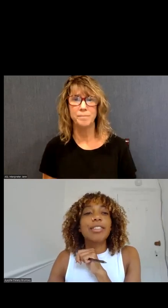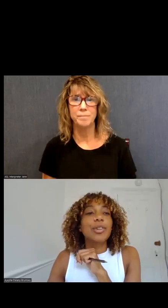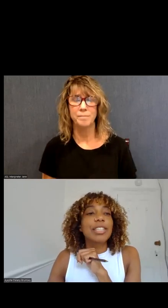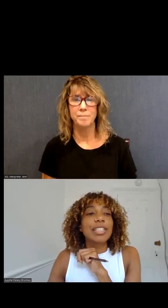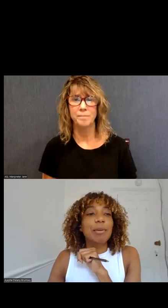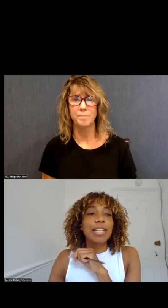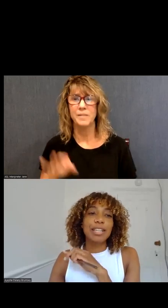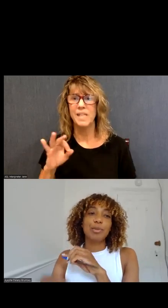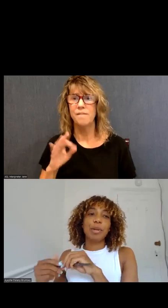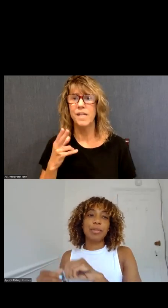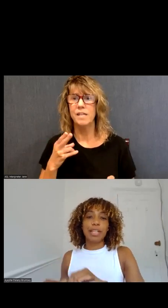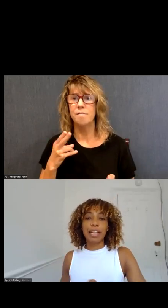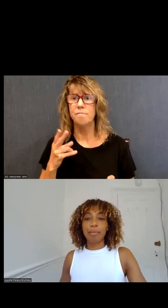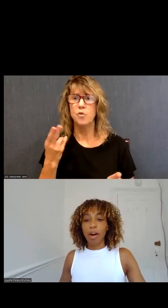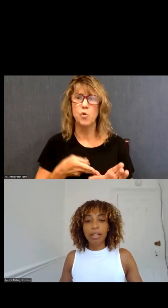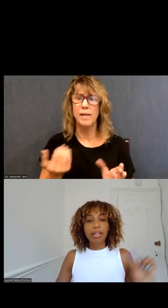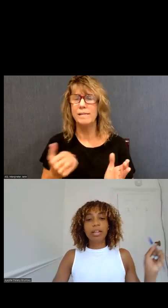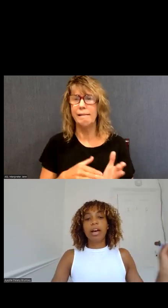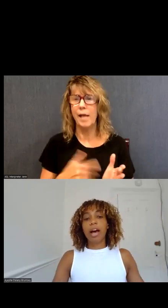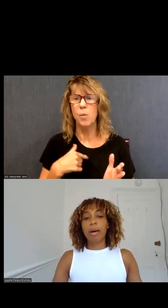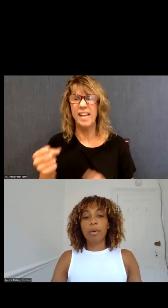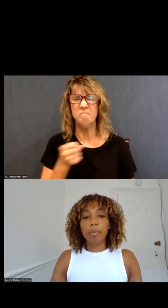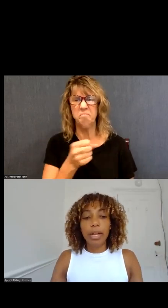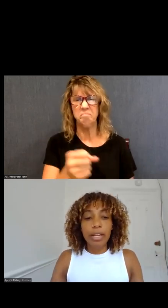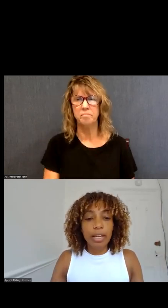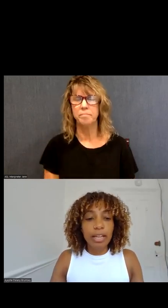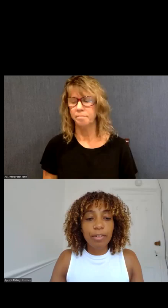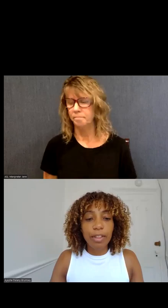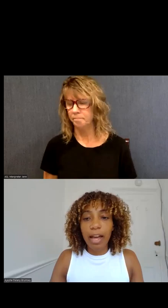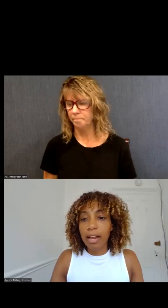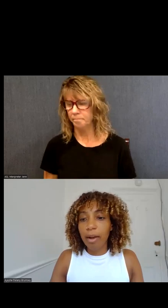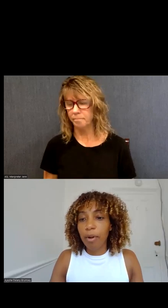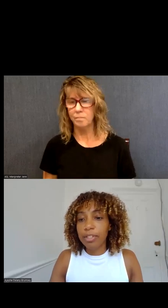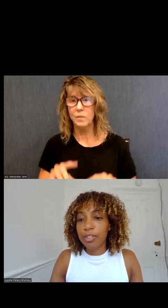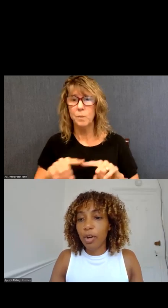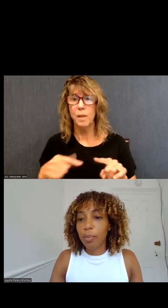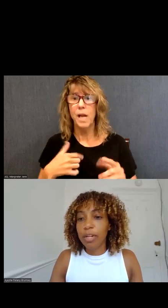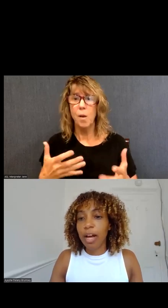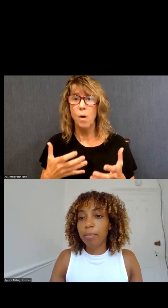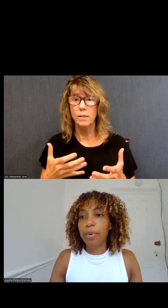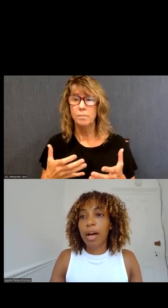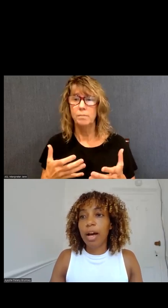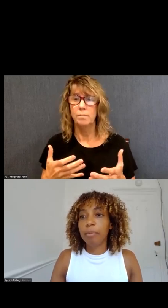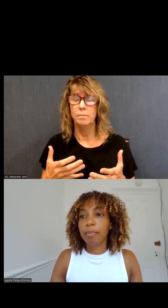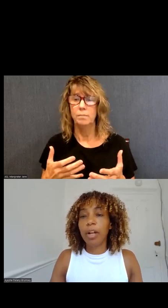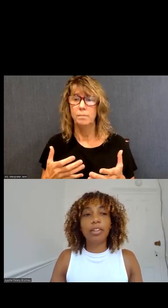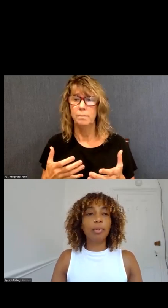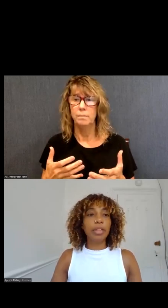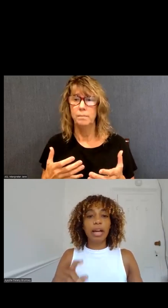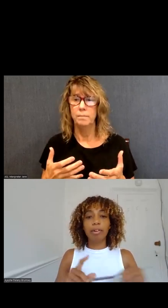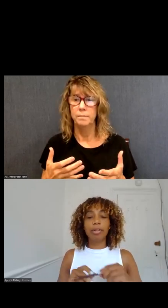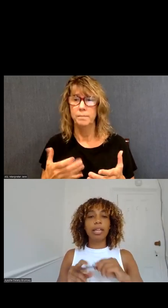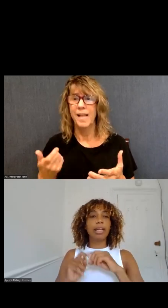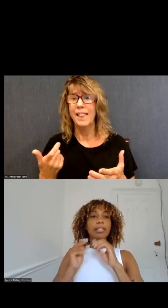And if he joins the next couple of seconds, we'll be able to get him on. But given that, I want to just open it up a little